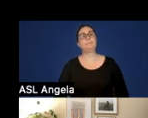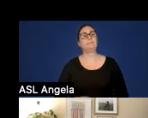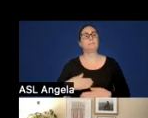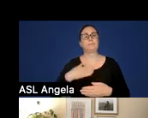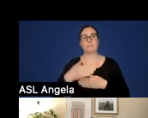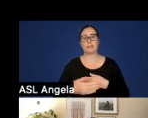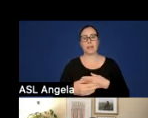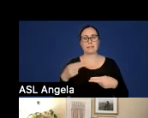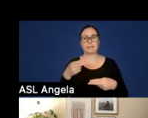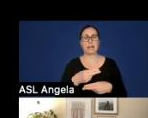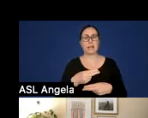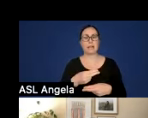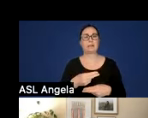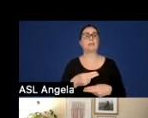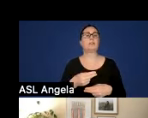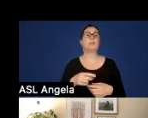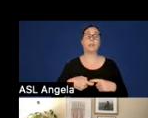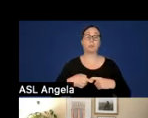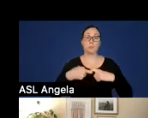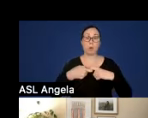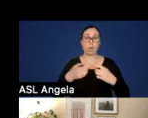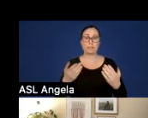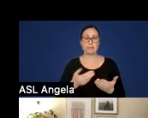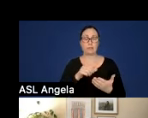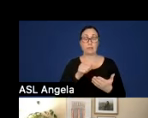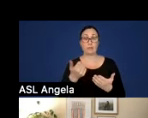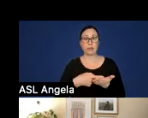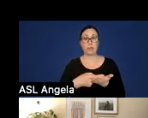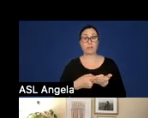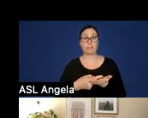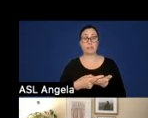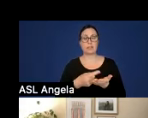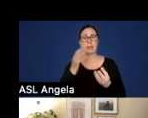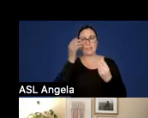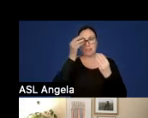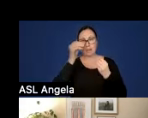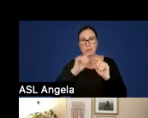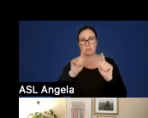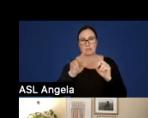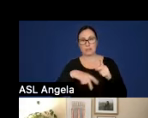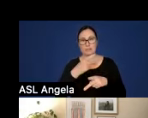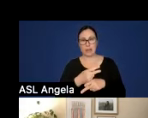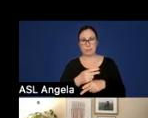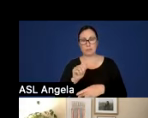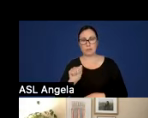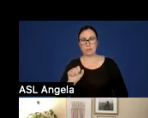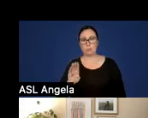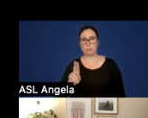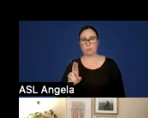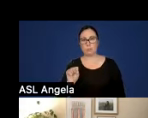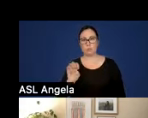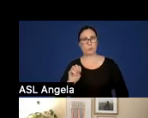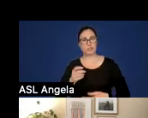So we can pause here for another discussion, thinking about those different types of abuse we just breezed